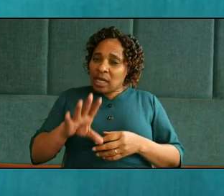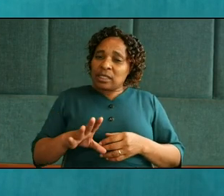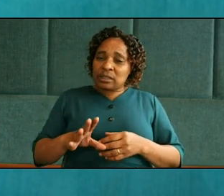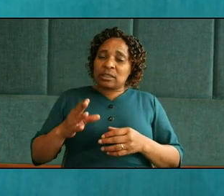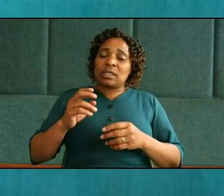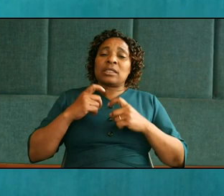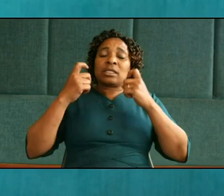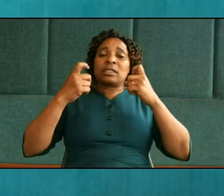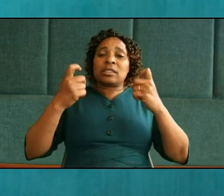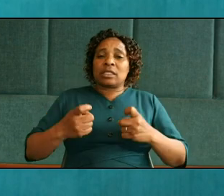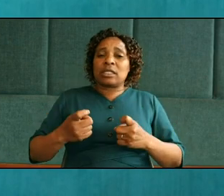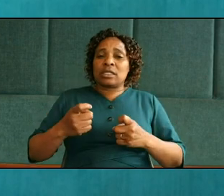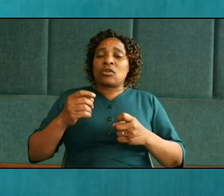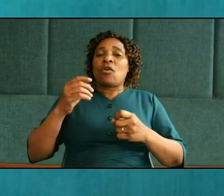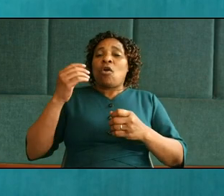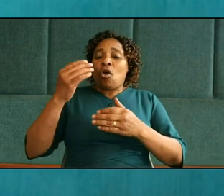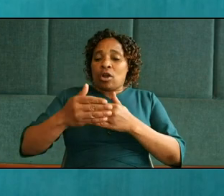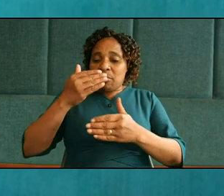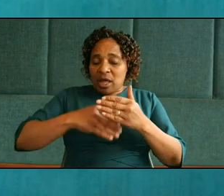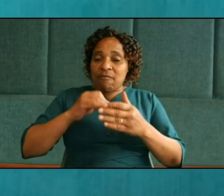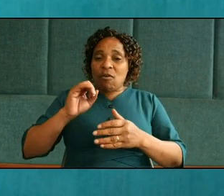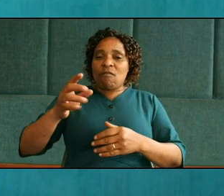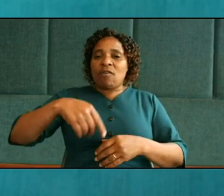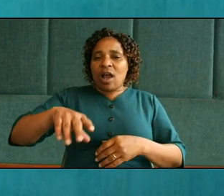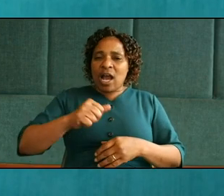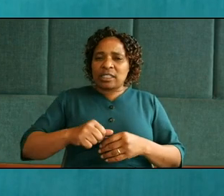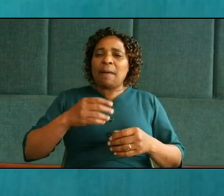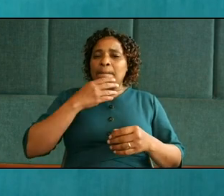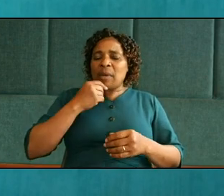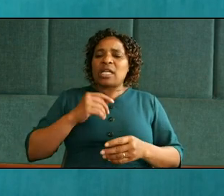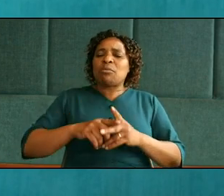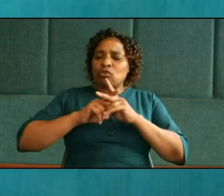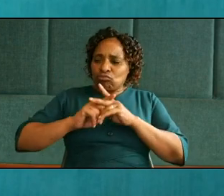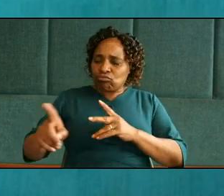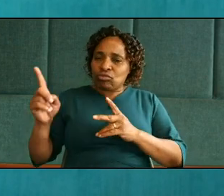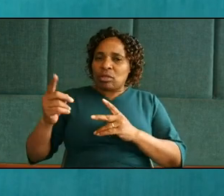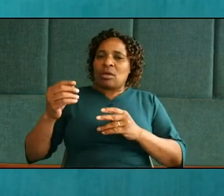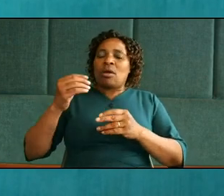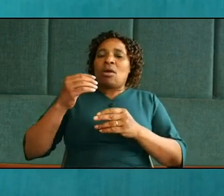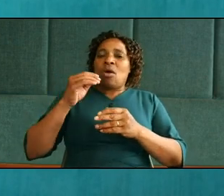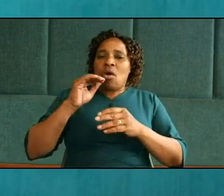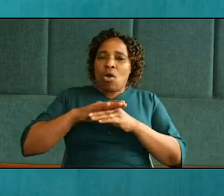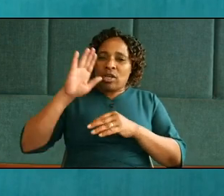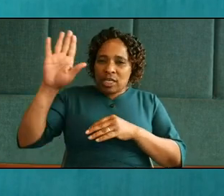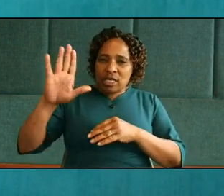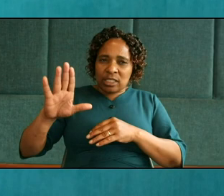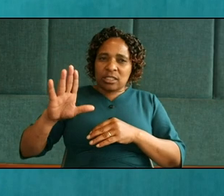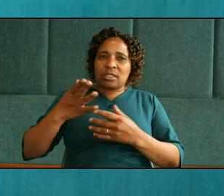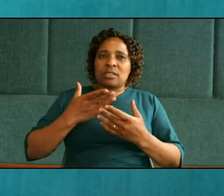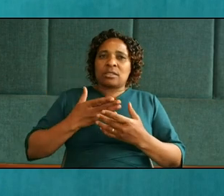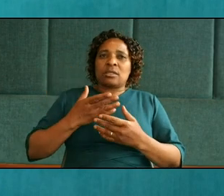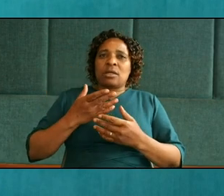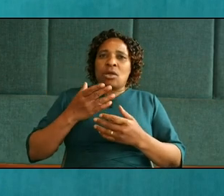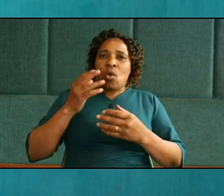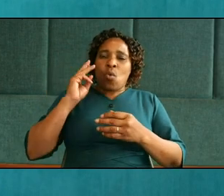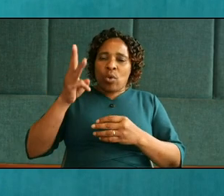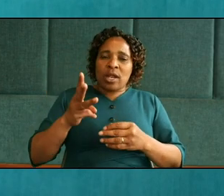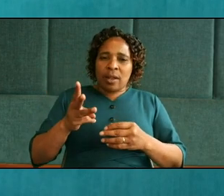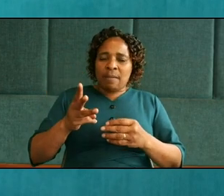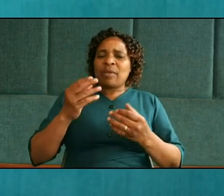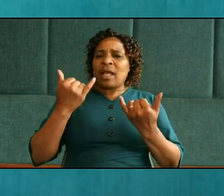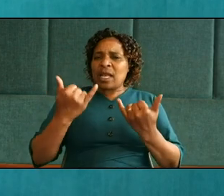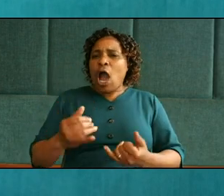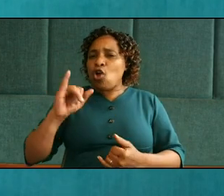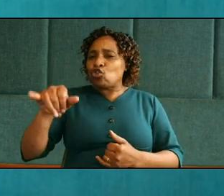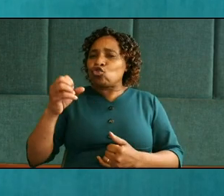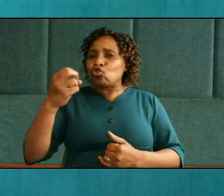behalf that man can hope to escape in his own person its dire results. So Joshua gave us a choice,